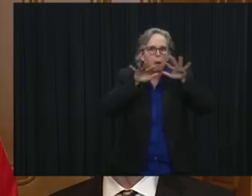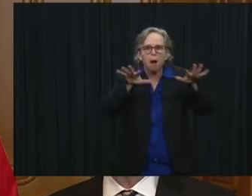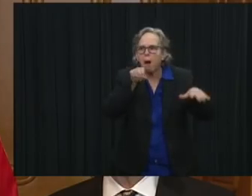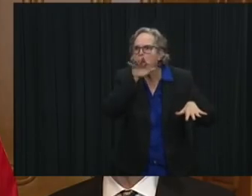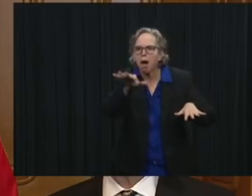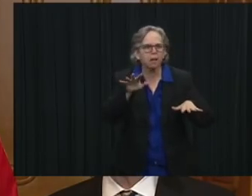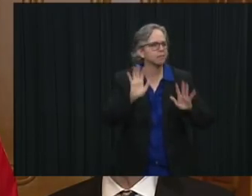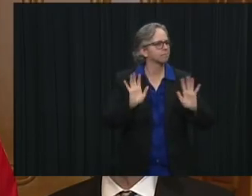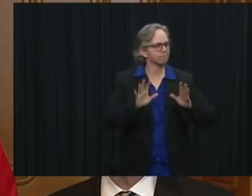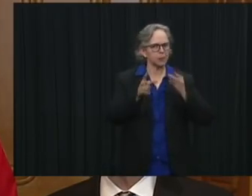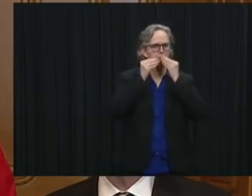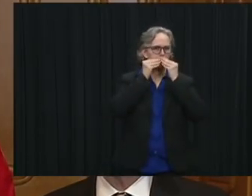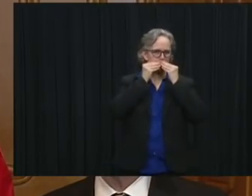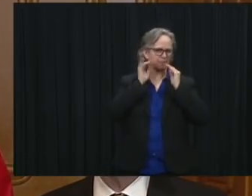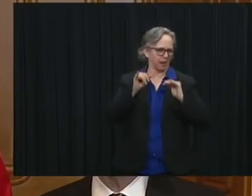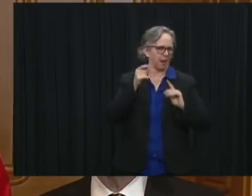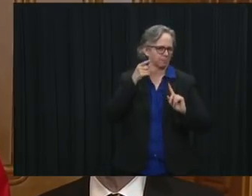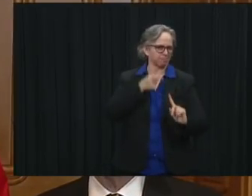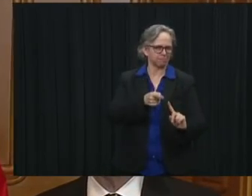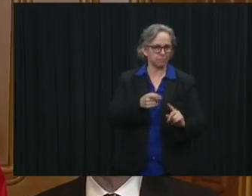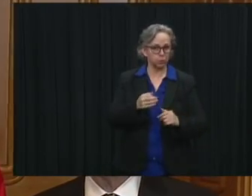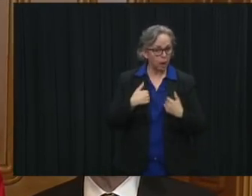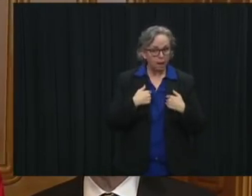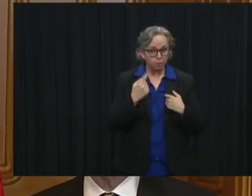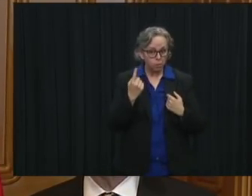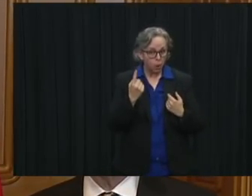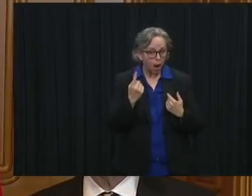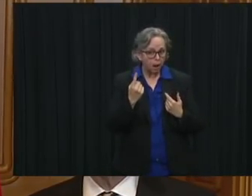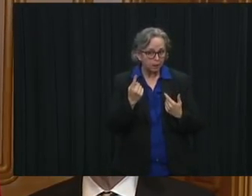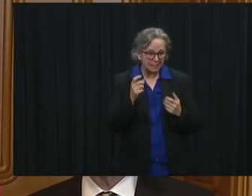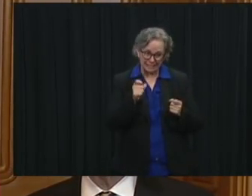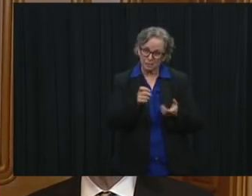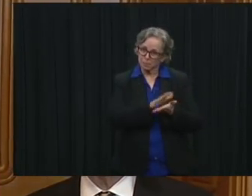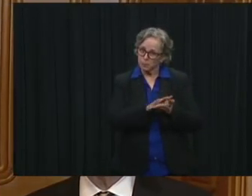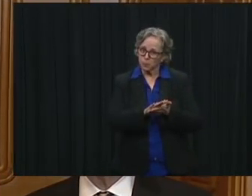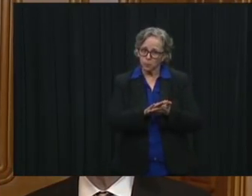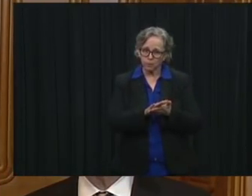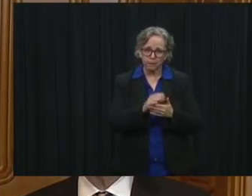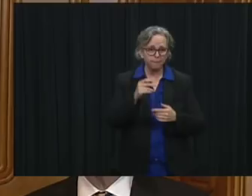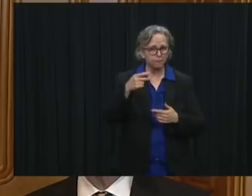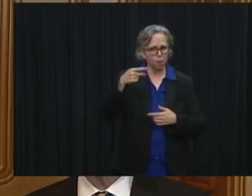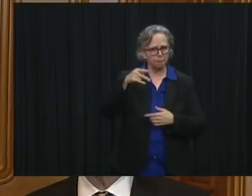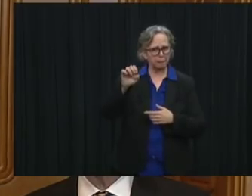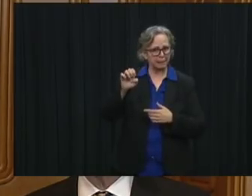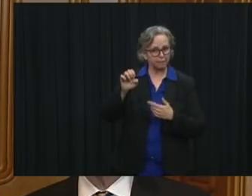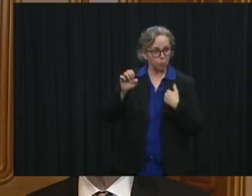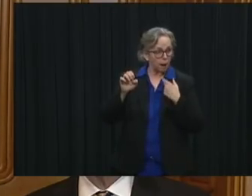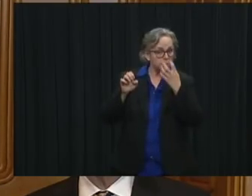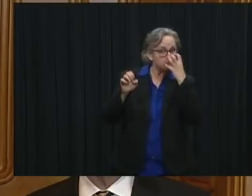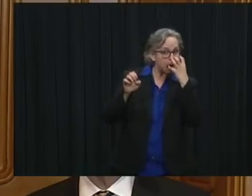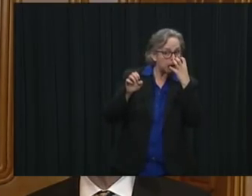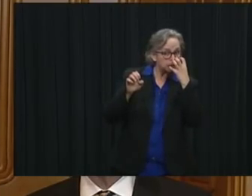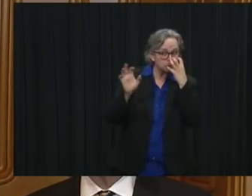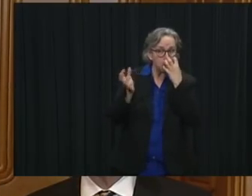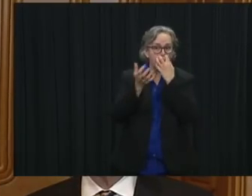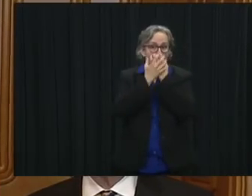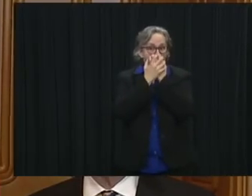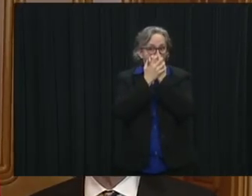you have one, keep it clean by putting this on the outside. So that's just one little thing that a lot of people are trying to do.